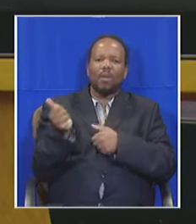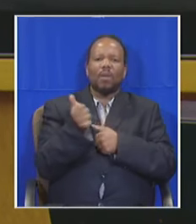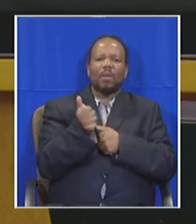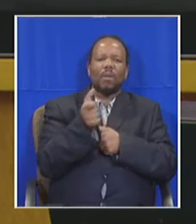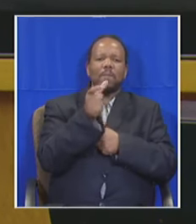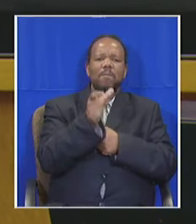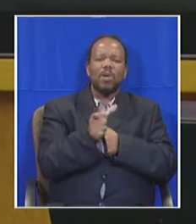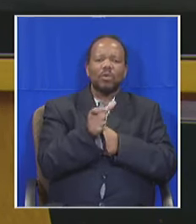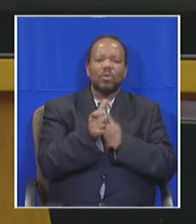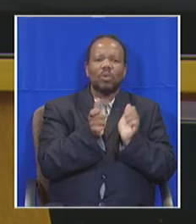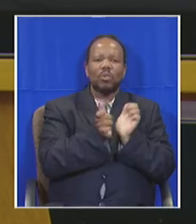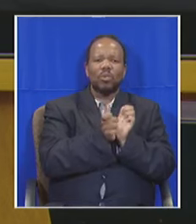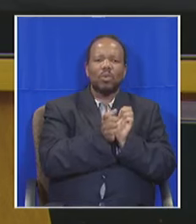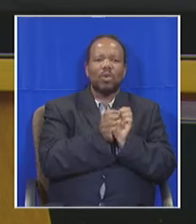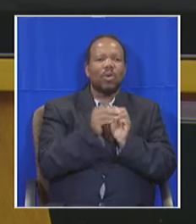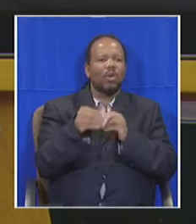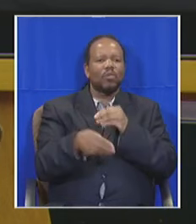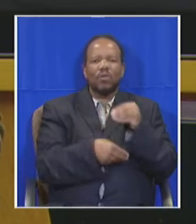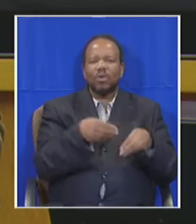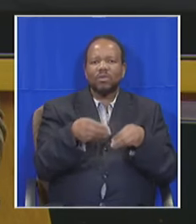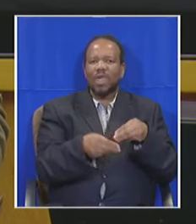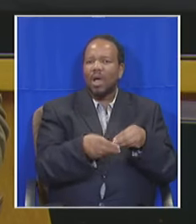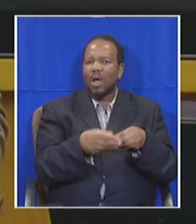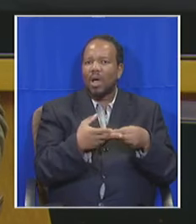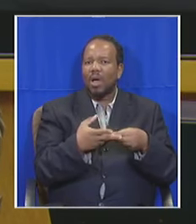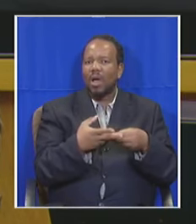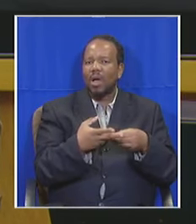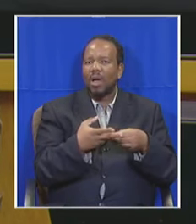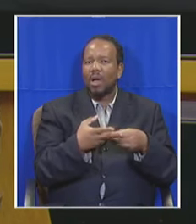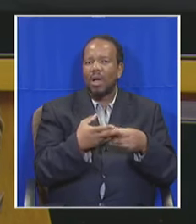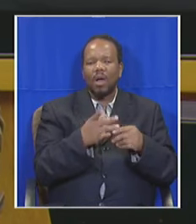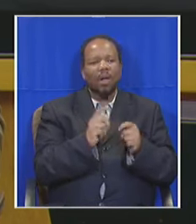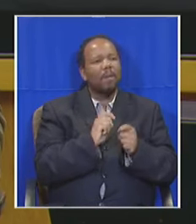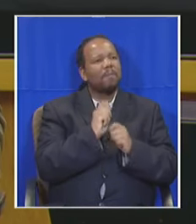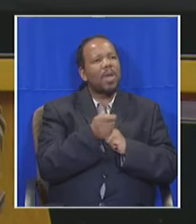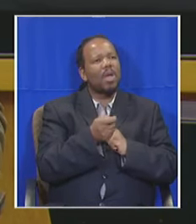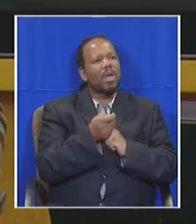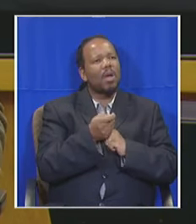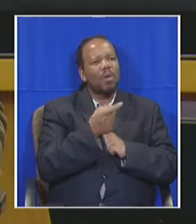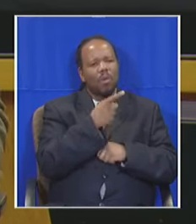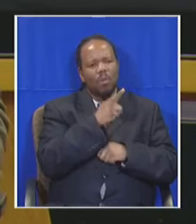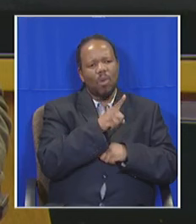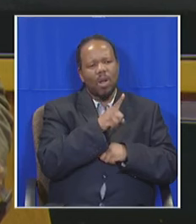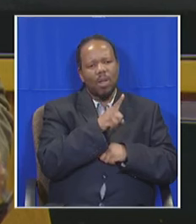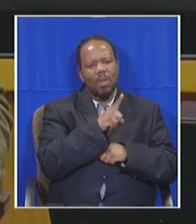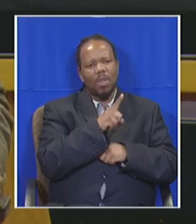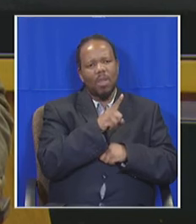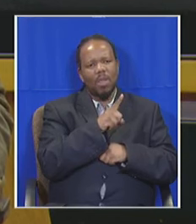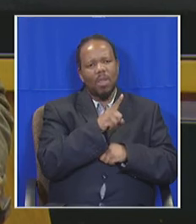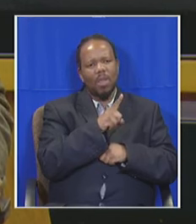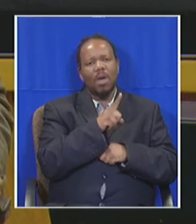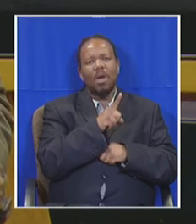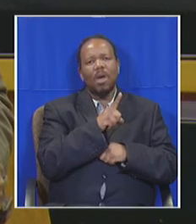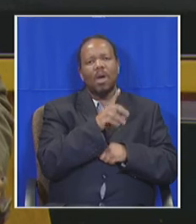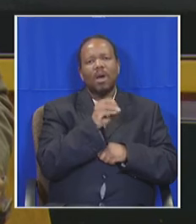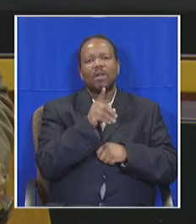fraudster and money launderer and paying them about 100,000 rand per month, as is